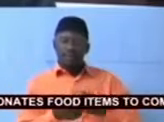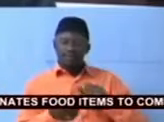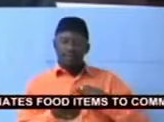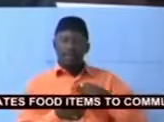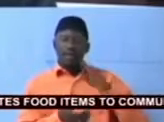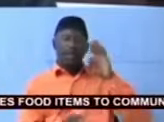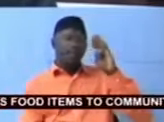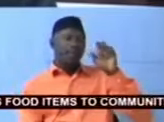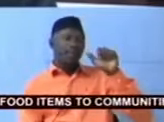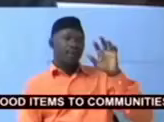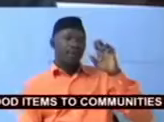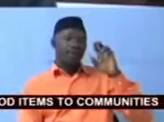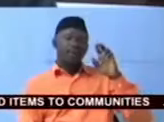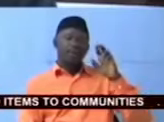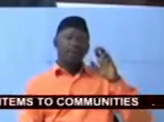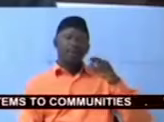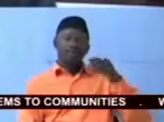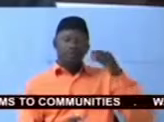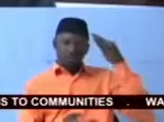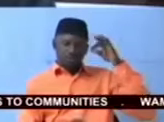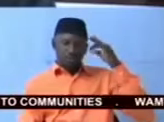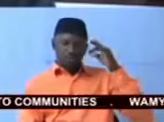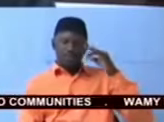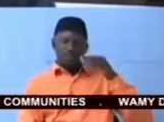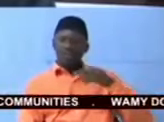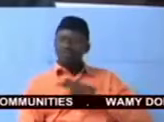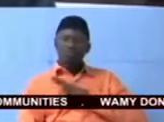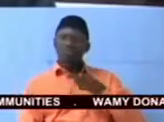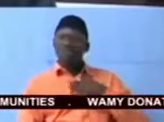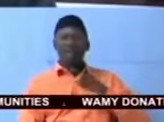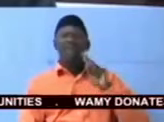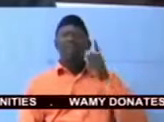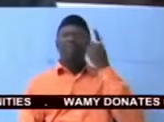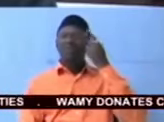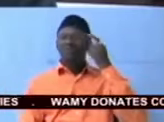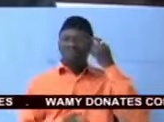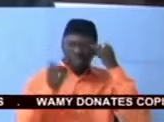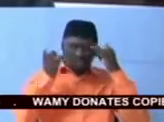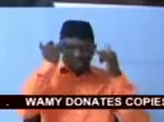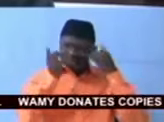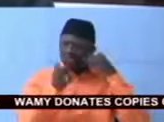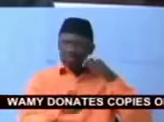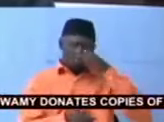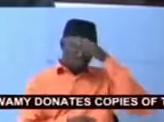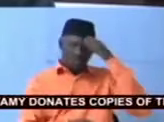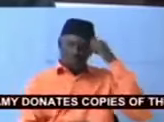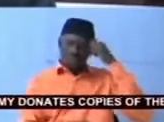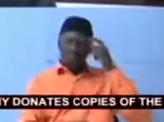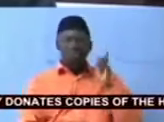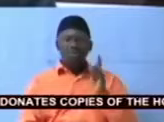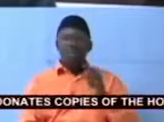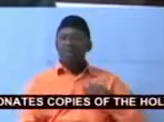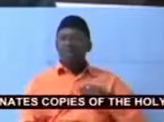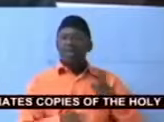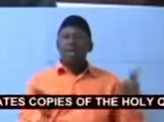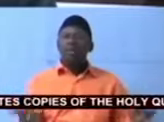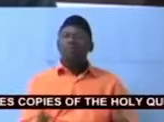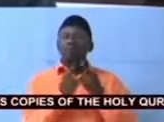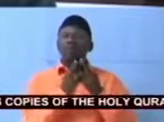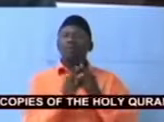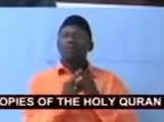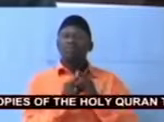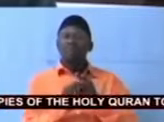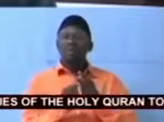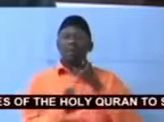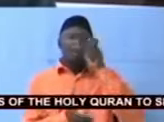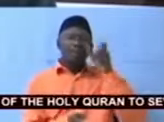my first choice to apply for the position of a magistrate. In fact, I was recommended by an unknown person, and we were